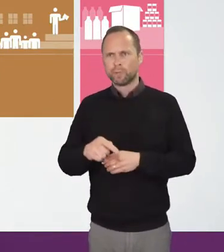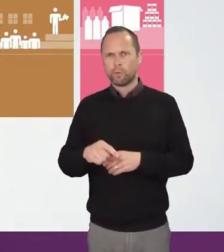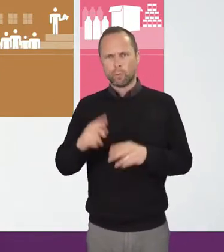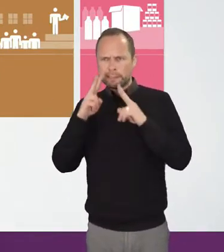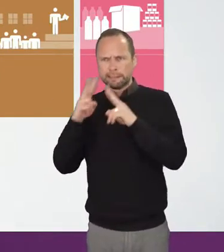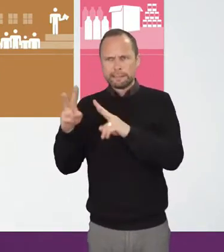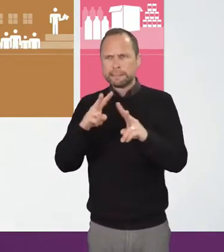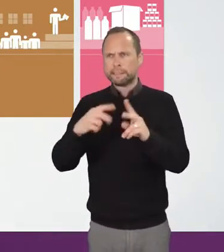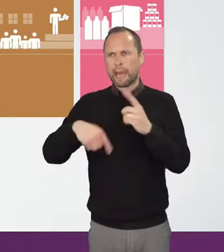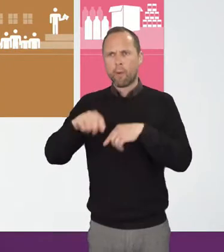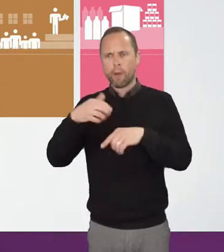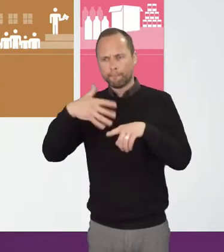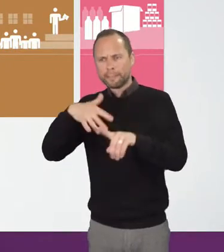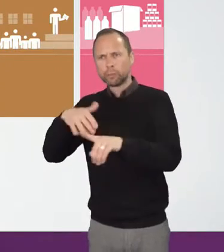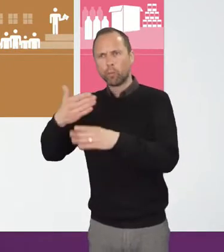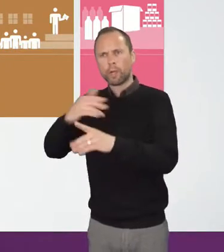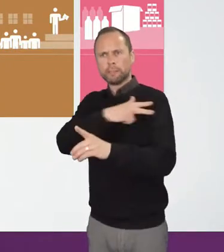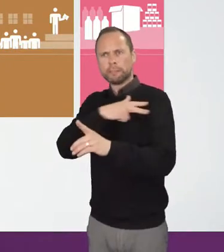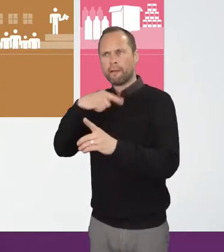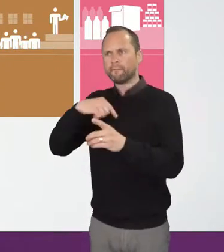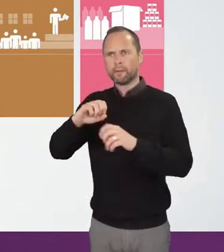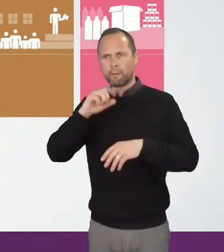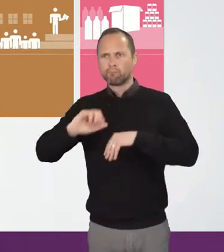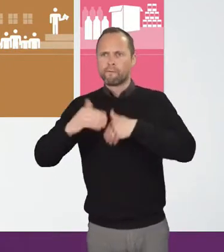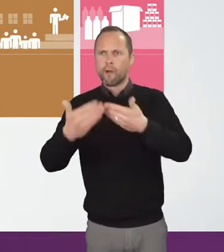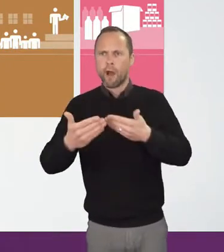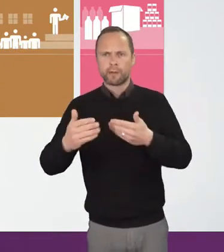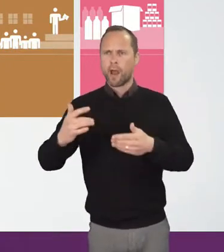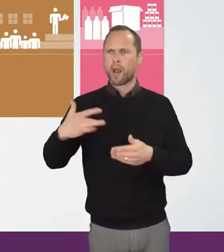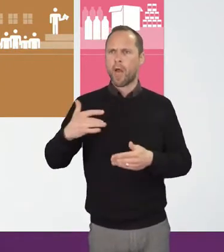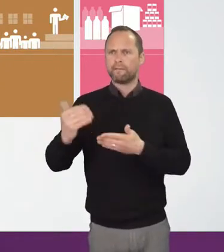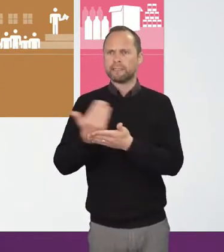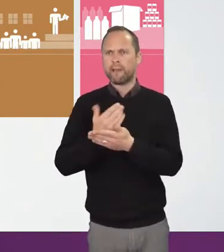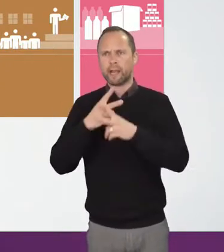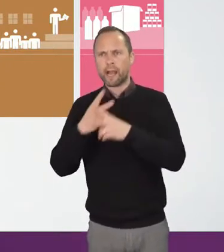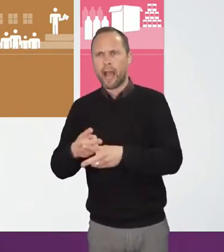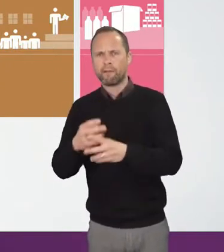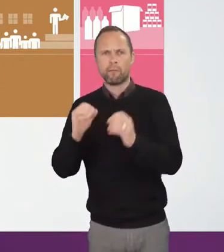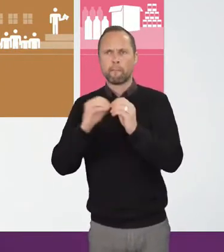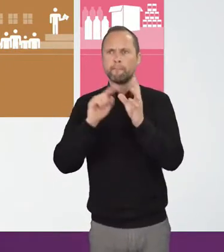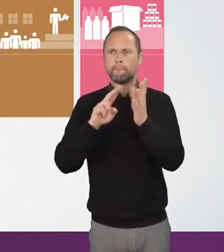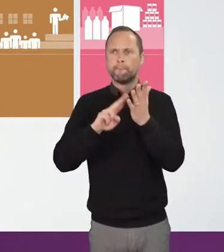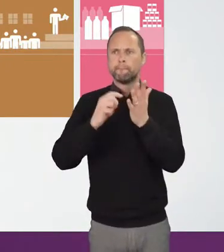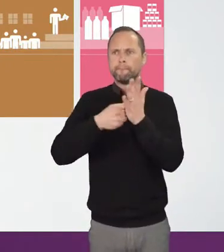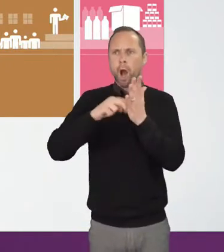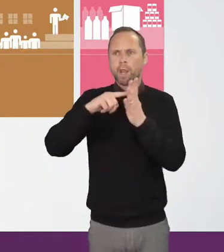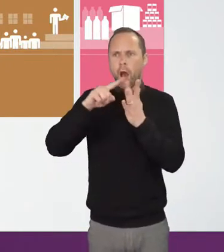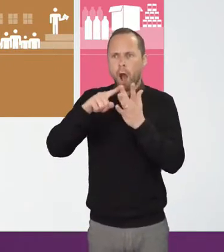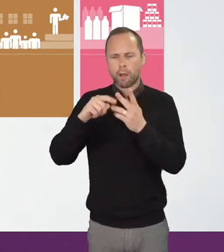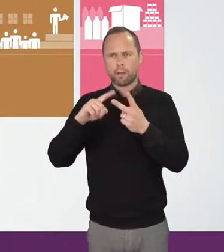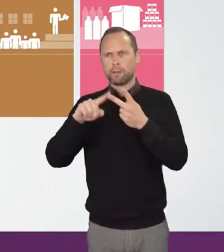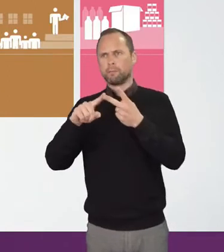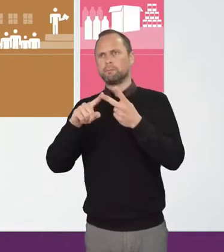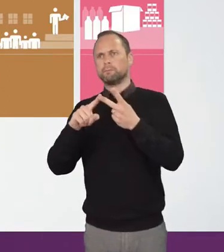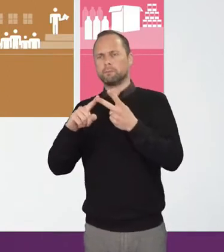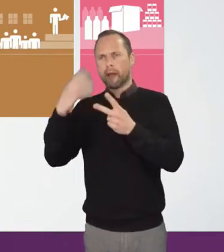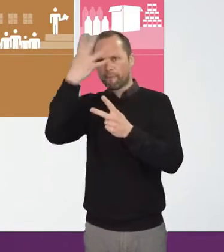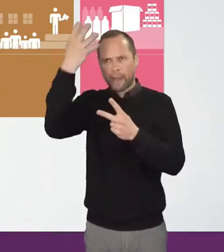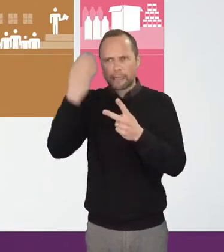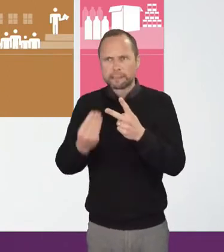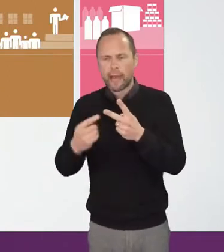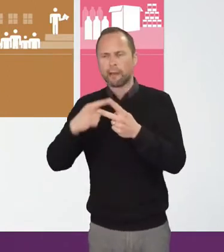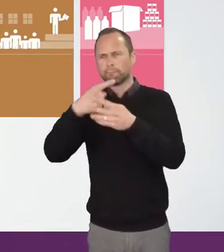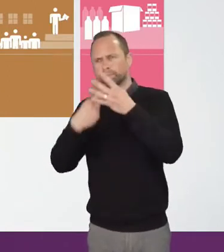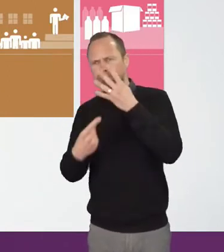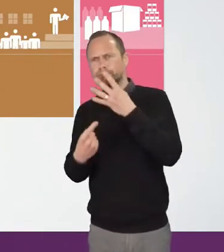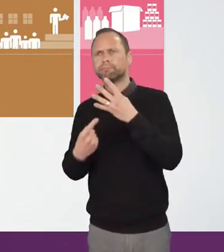workers in particular were able to give life-saving care in places like Bardai in the Central Sahara, in Central Afghanistan, and in N'Djamena. These